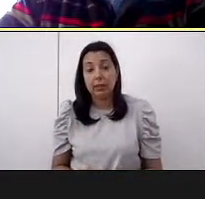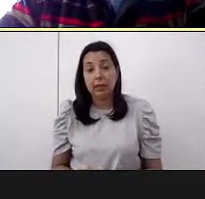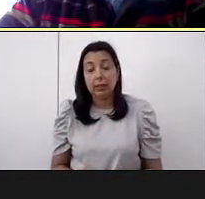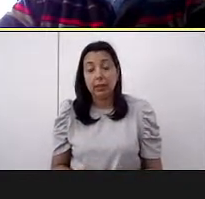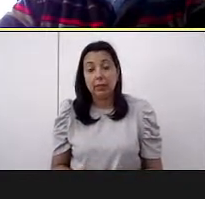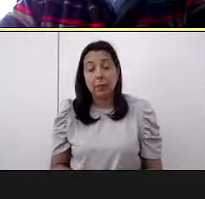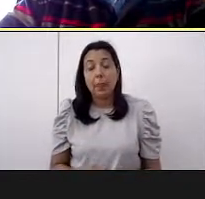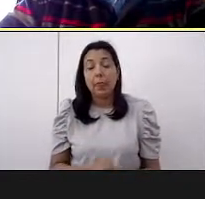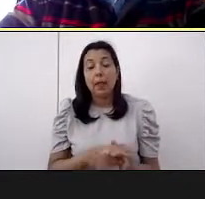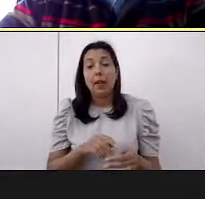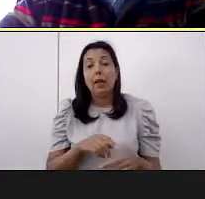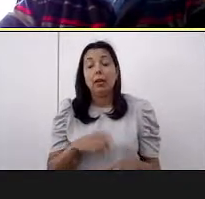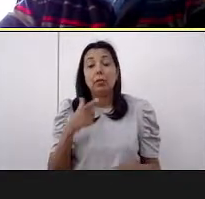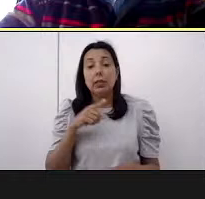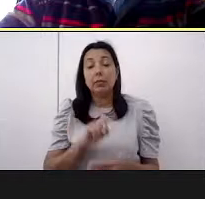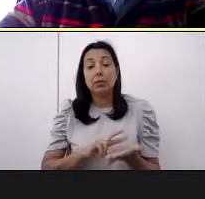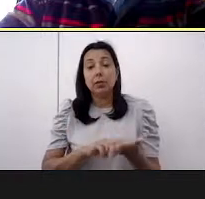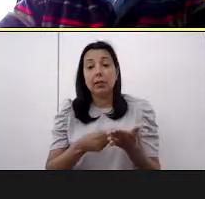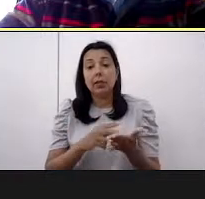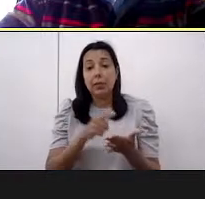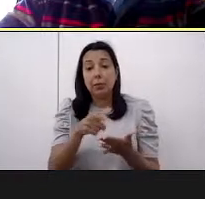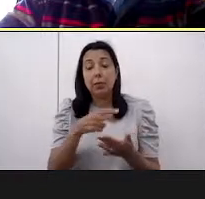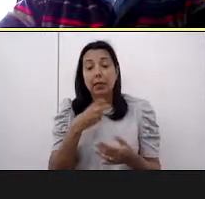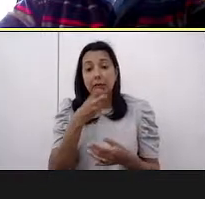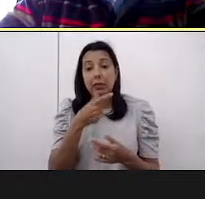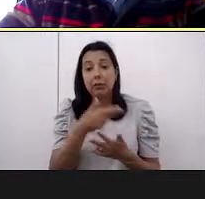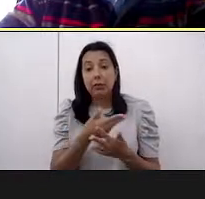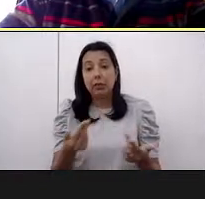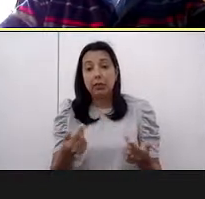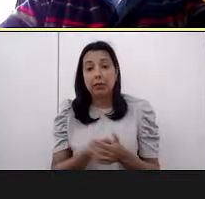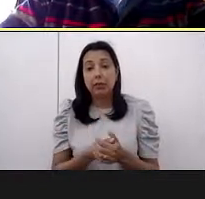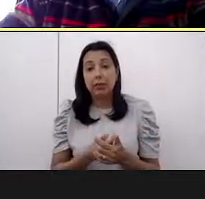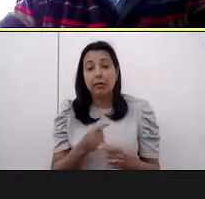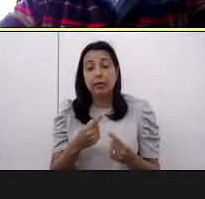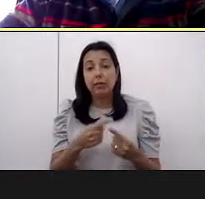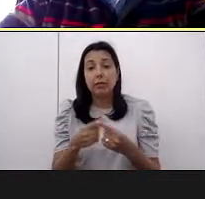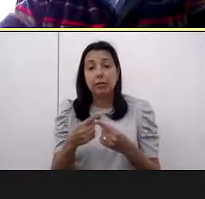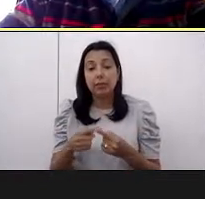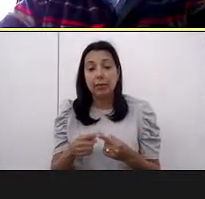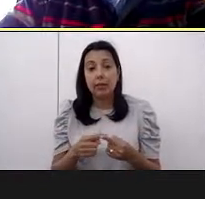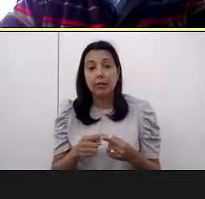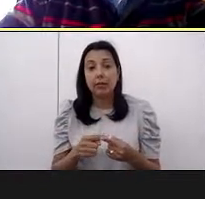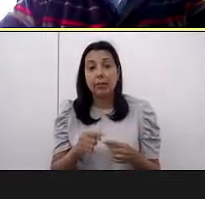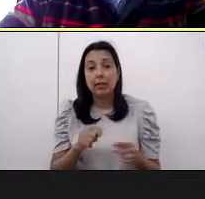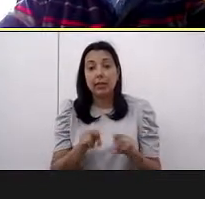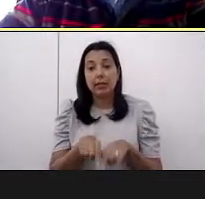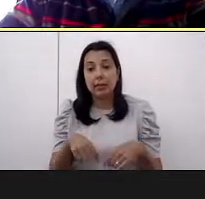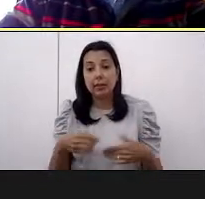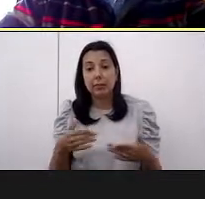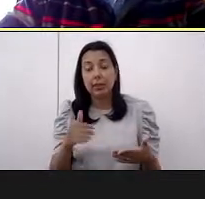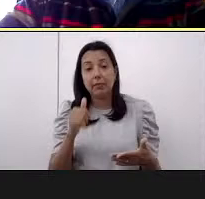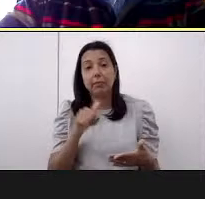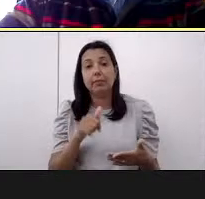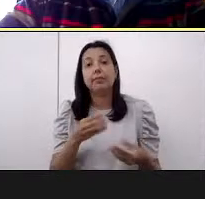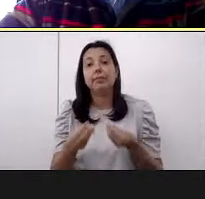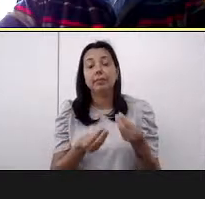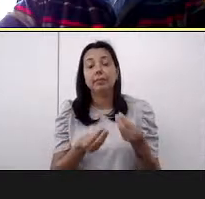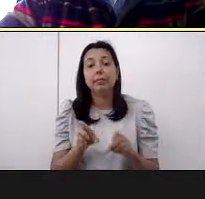participants. And they want the widest possible range of particular situations to be taken into consideration.